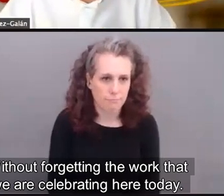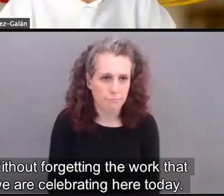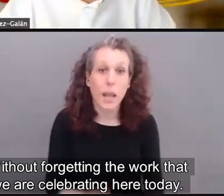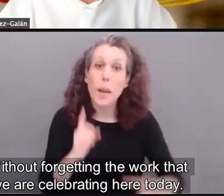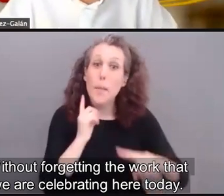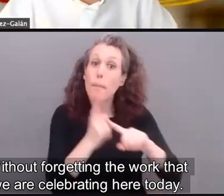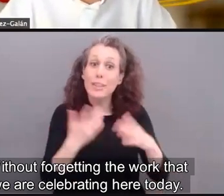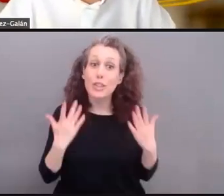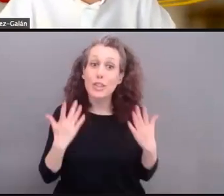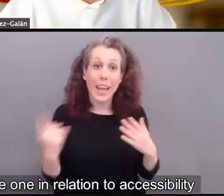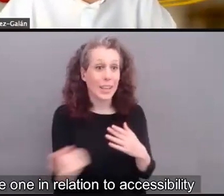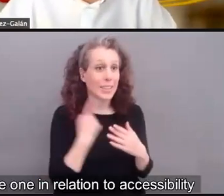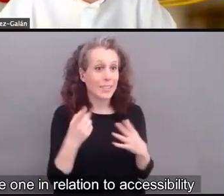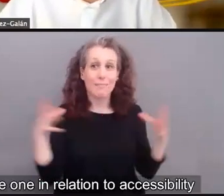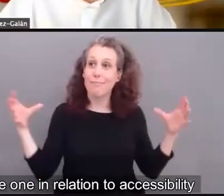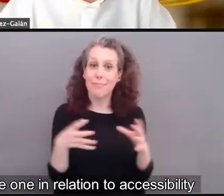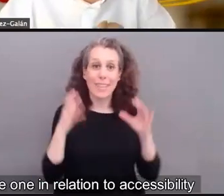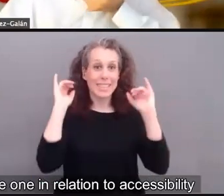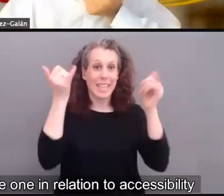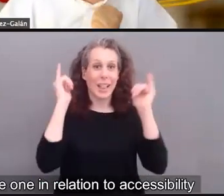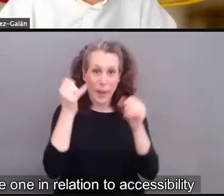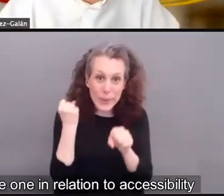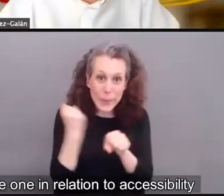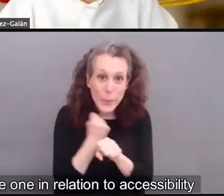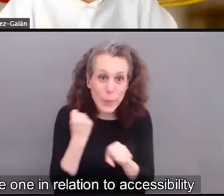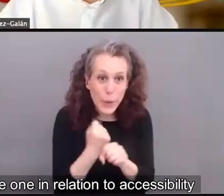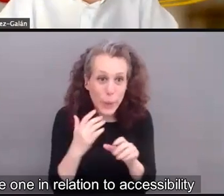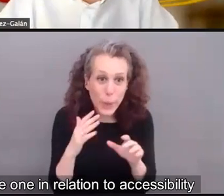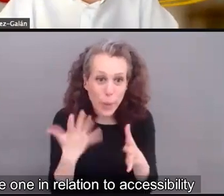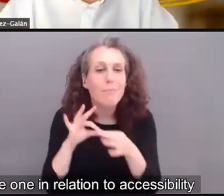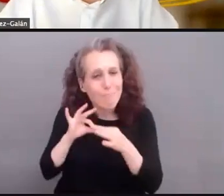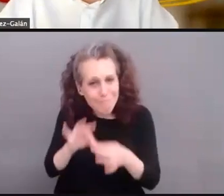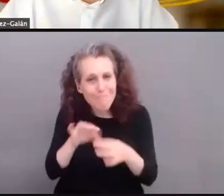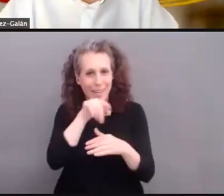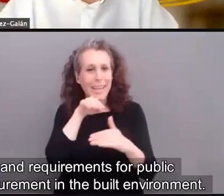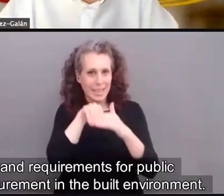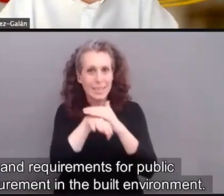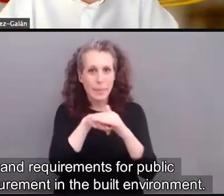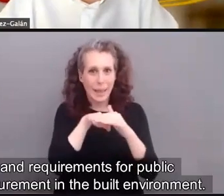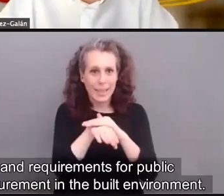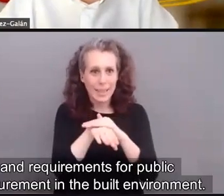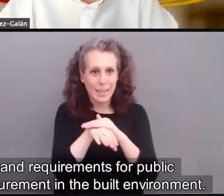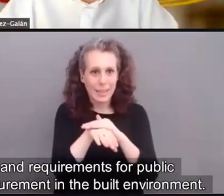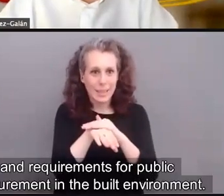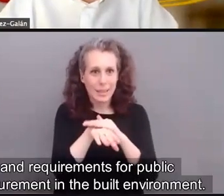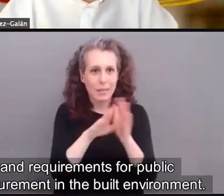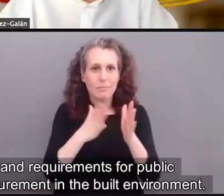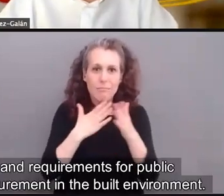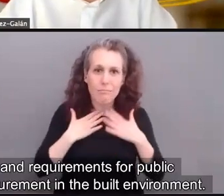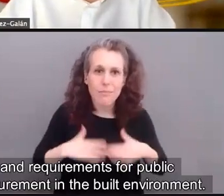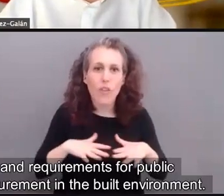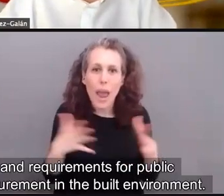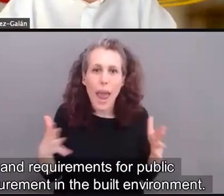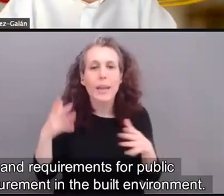here all together today, the one in relation to accessibility requirements for public procurement in the